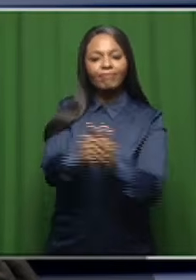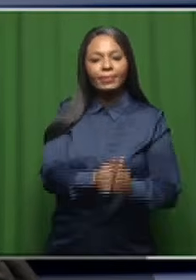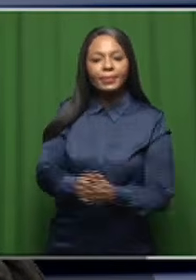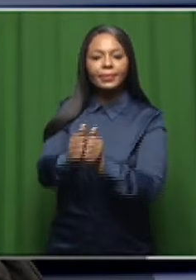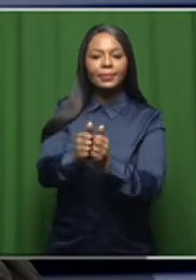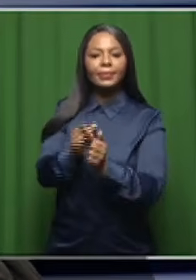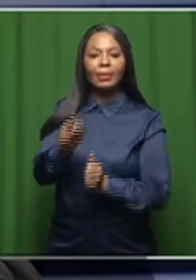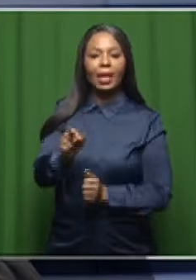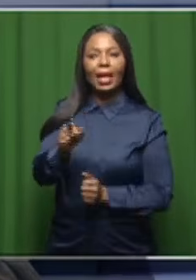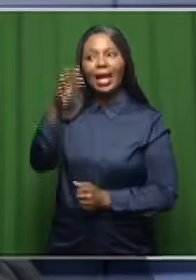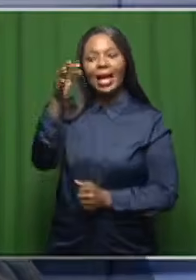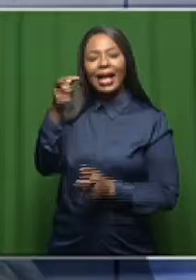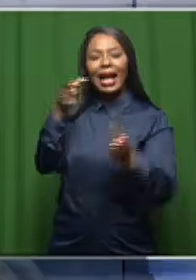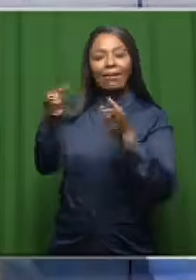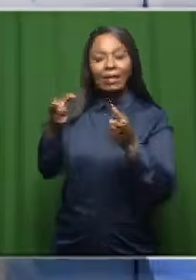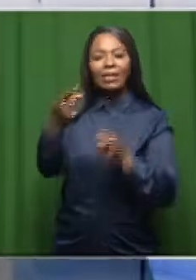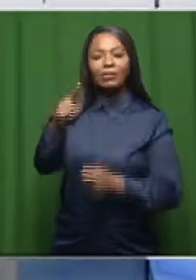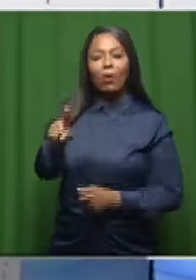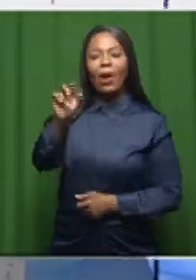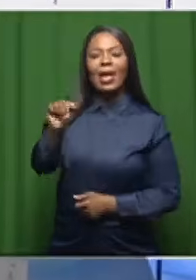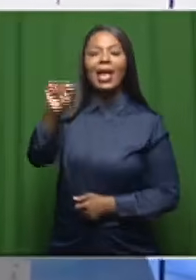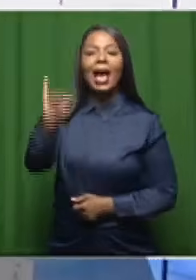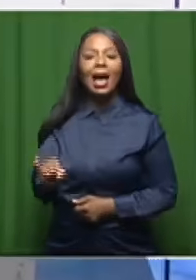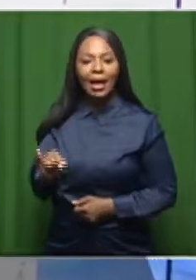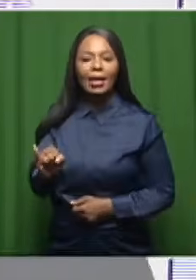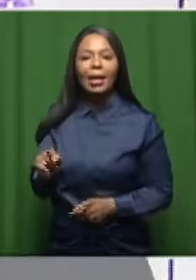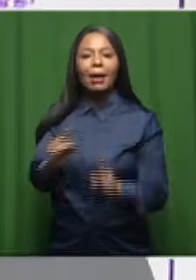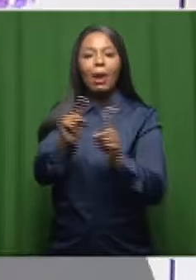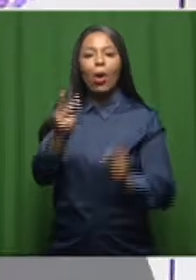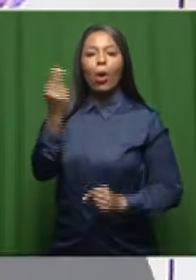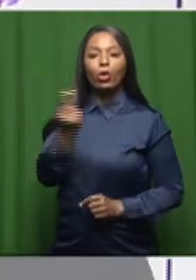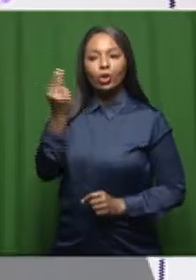governance for AI. That includes also then the ethics.